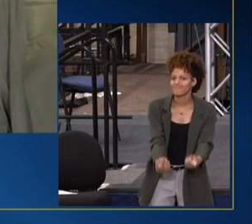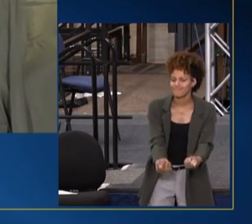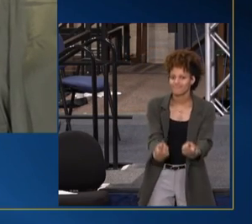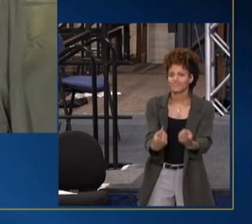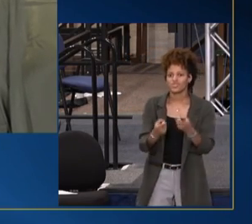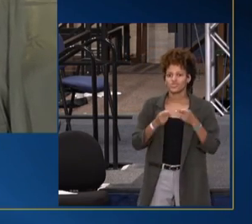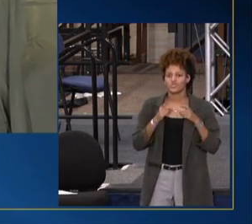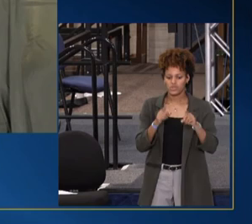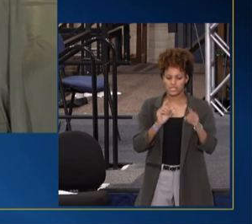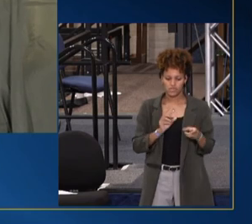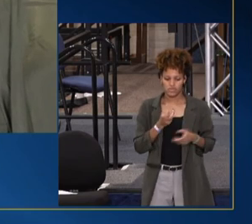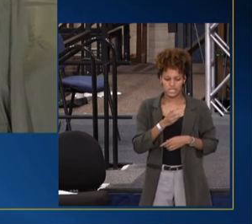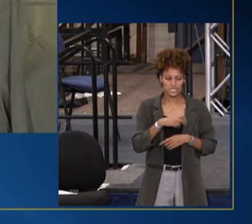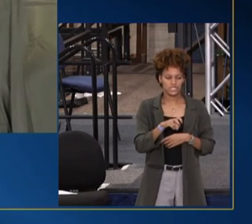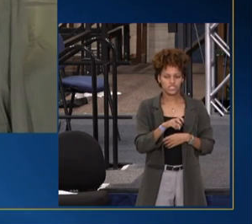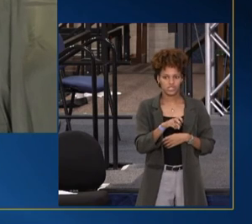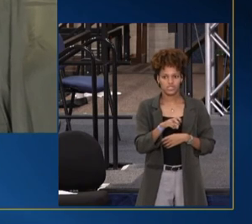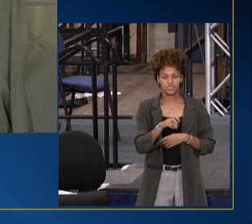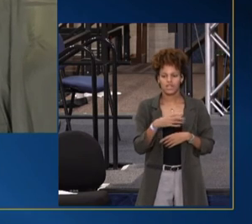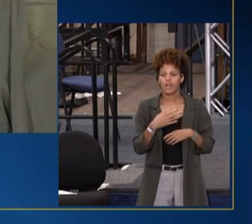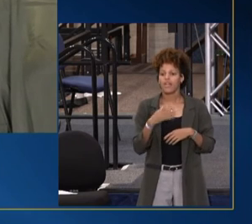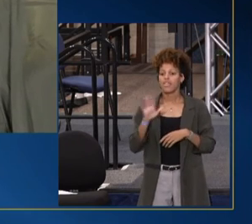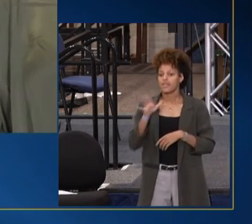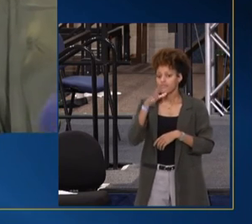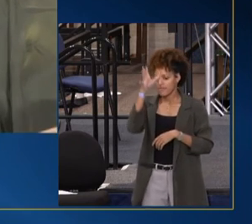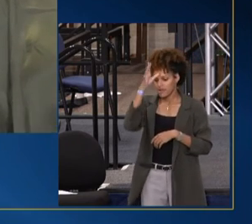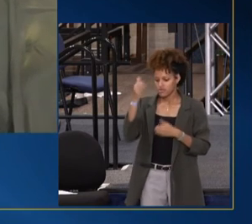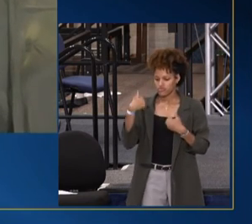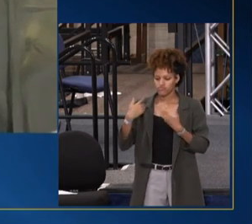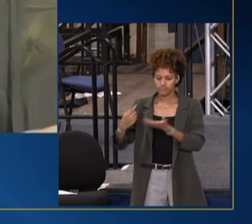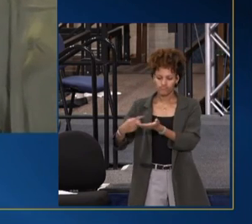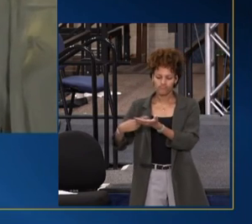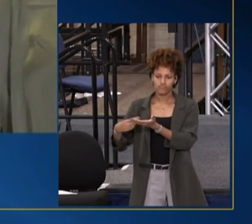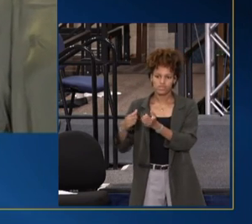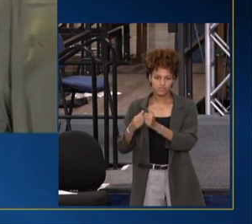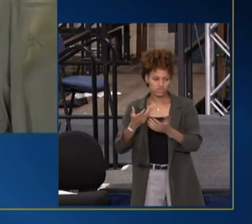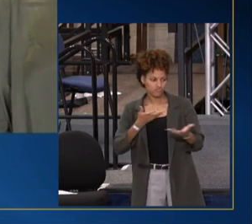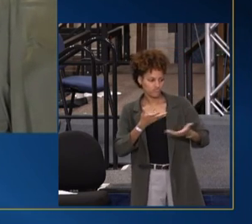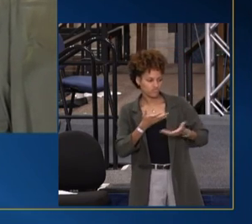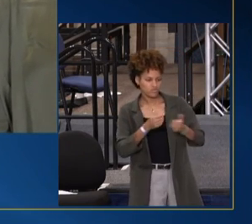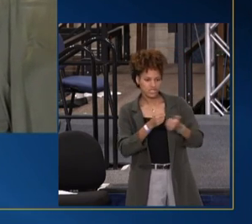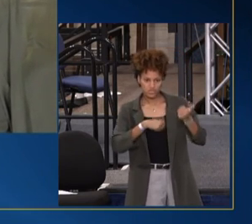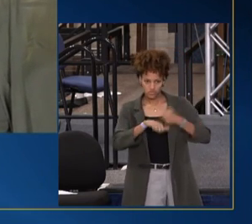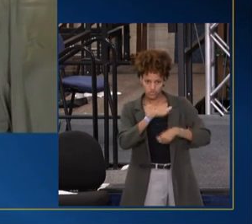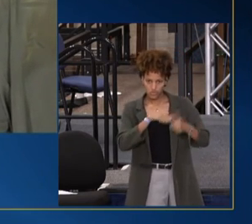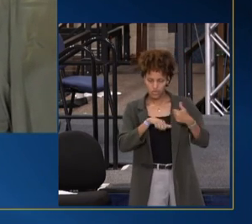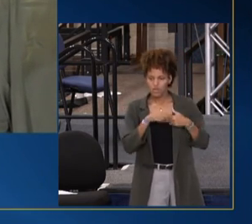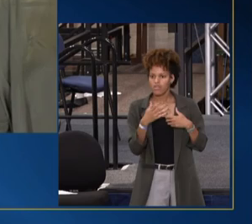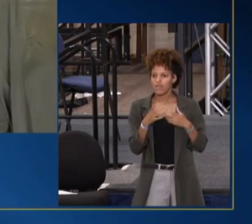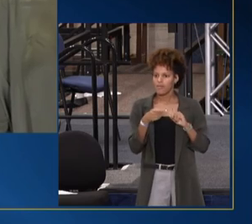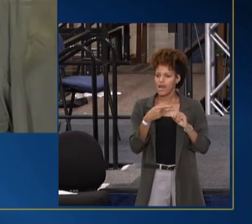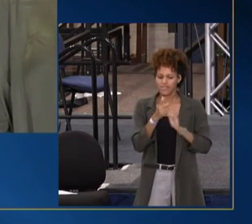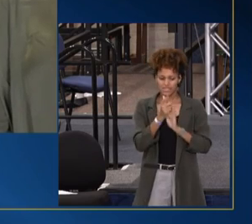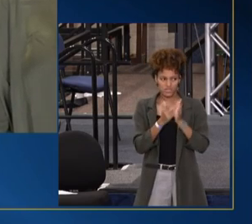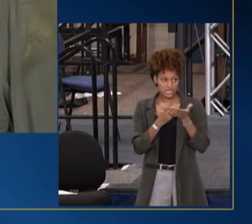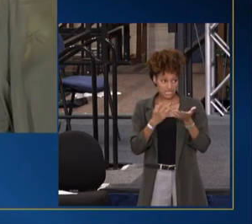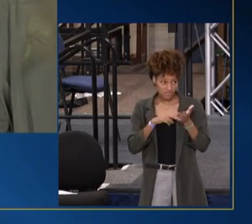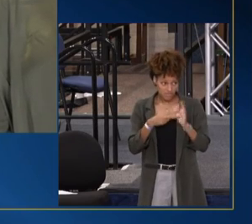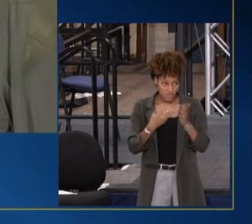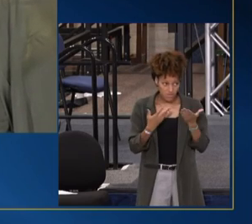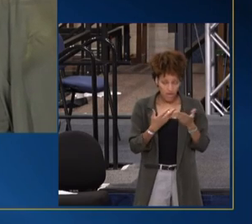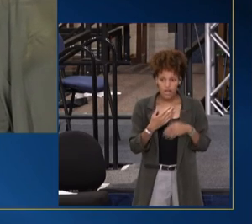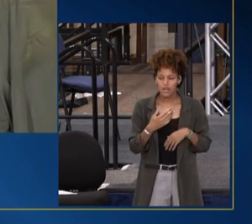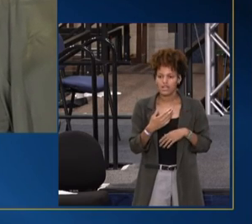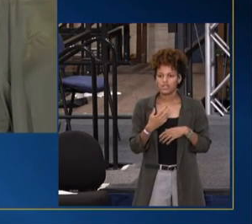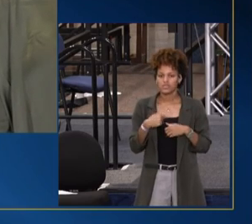this transition of theirs. As their parents were having conversations with them, about what this legislation may mean as we